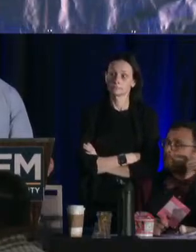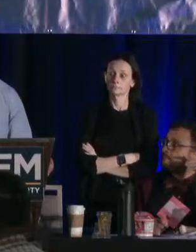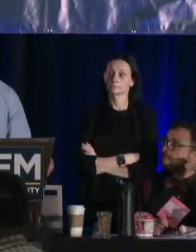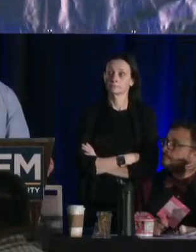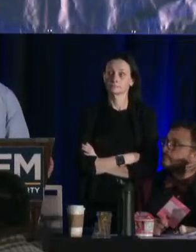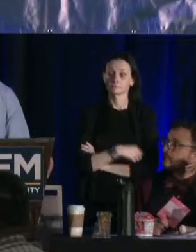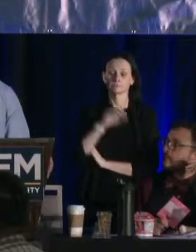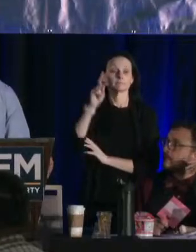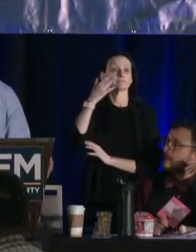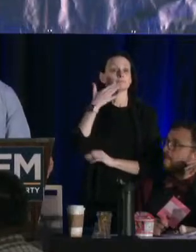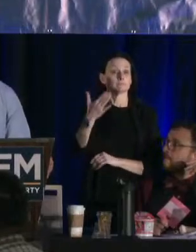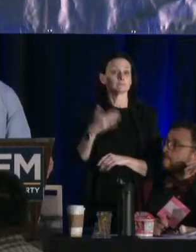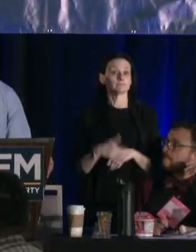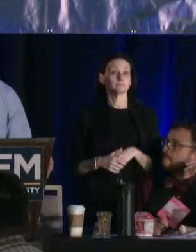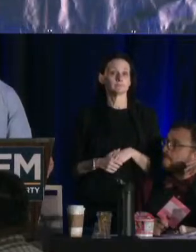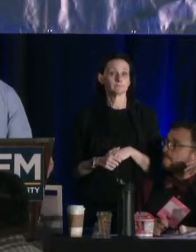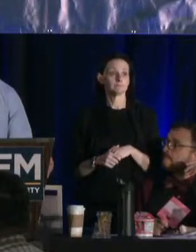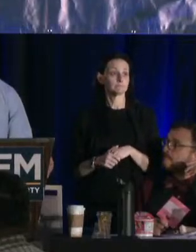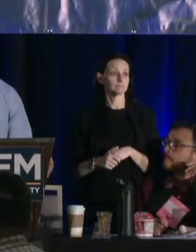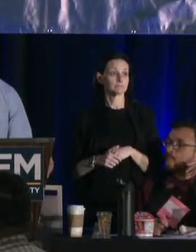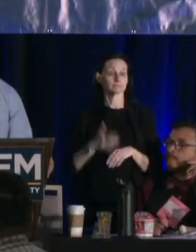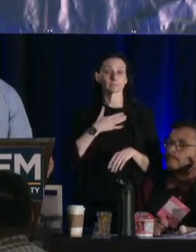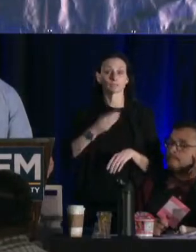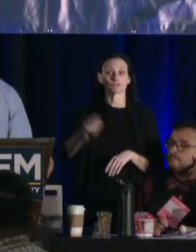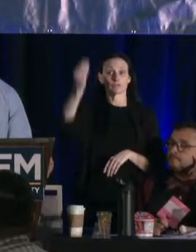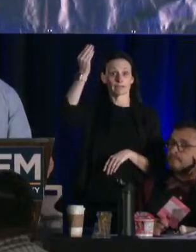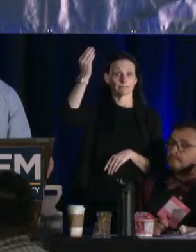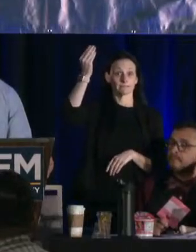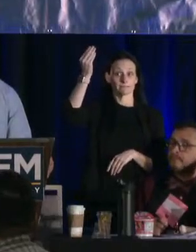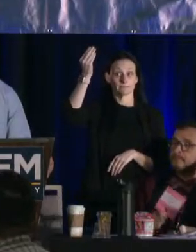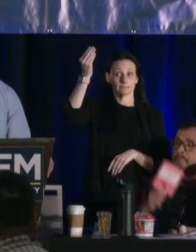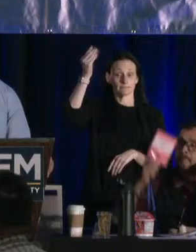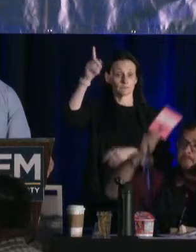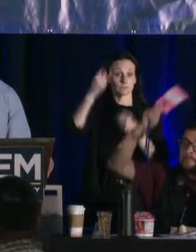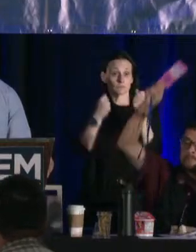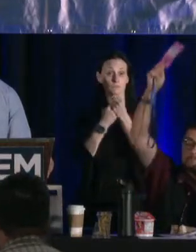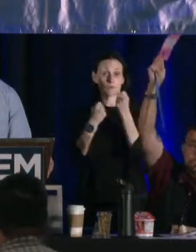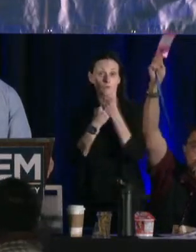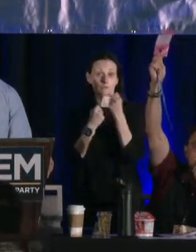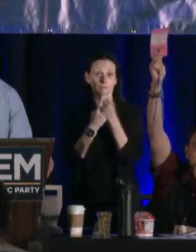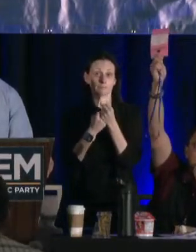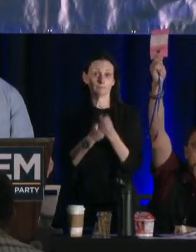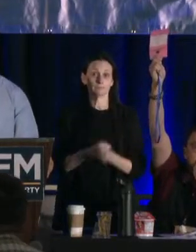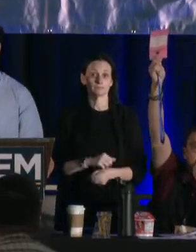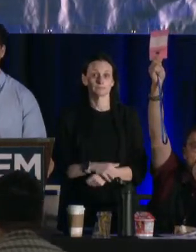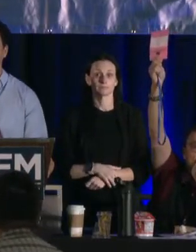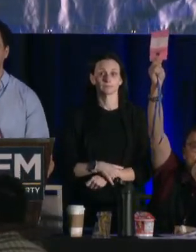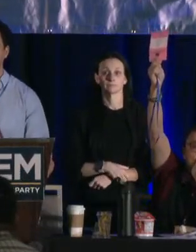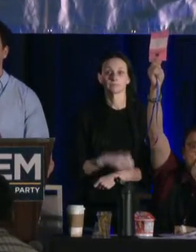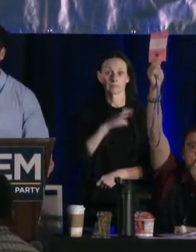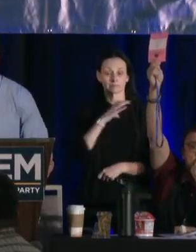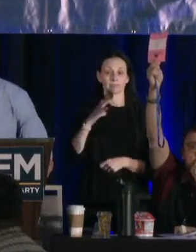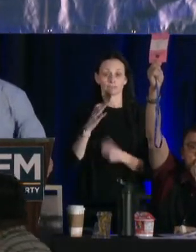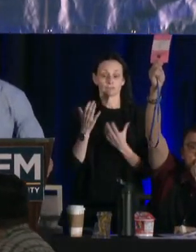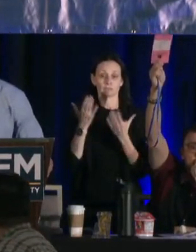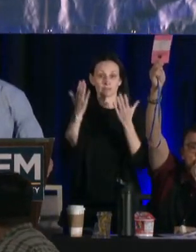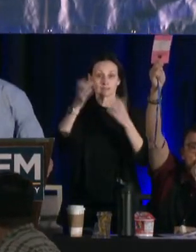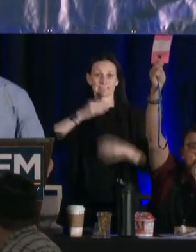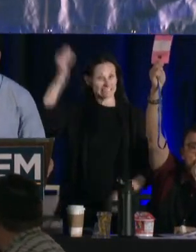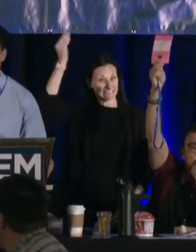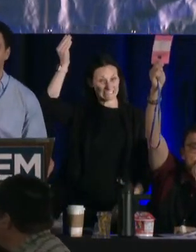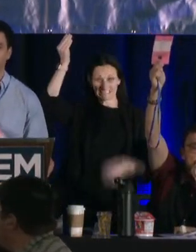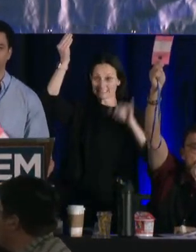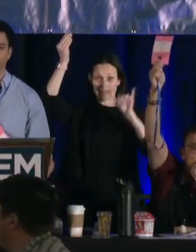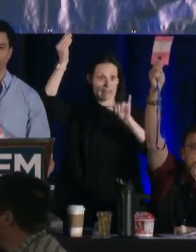Okay, thank you. So please raise your card if you are in support of the committee's recommendation, and please keep